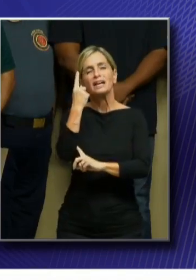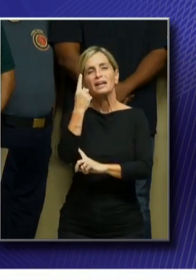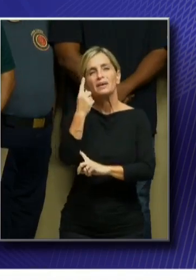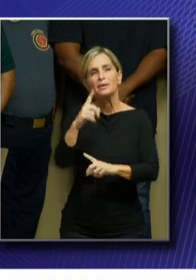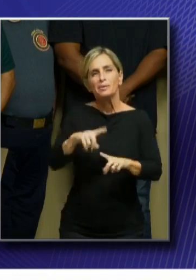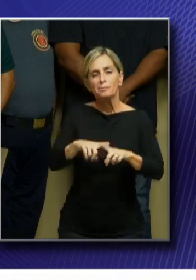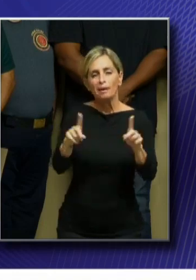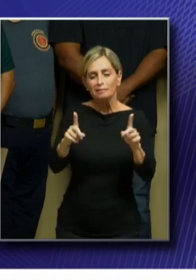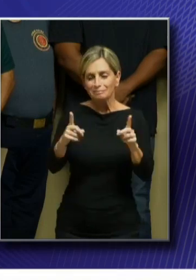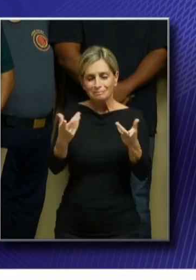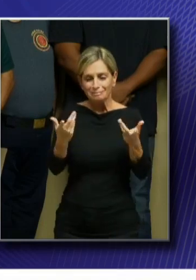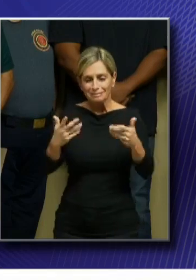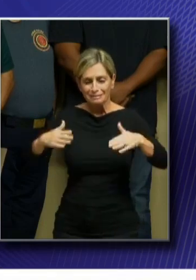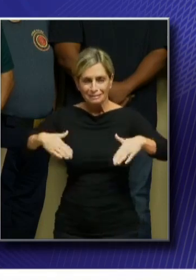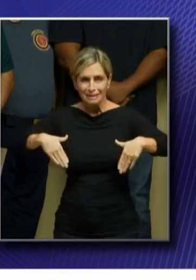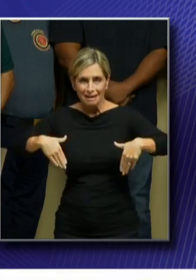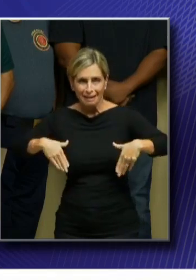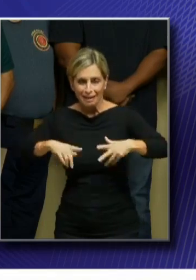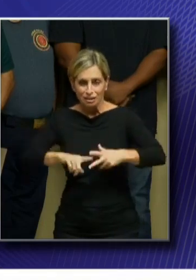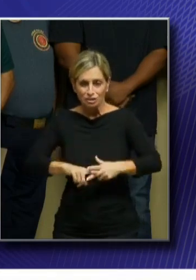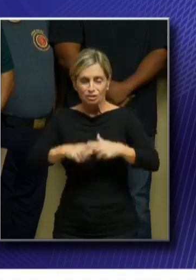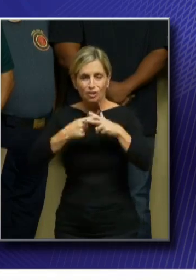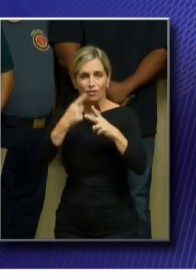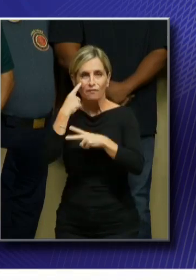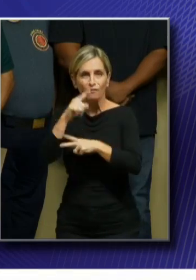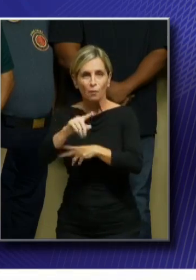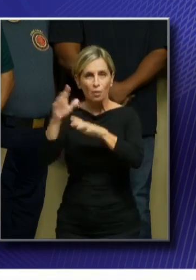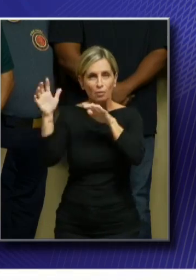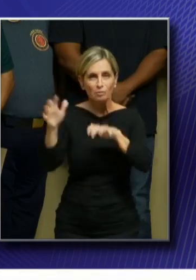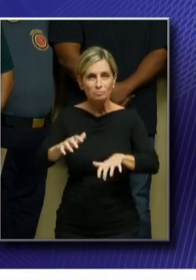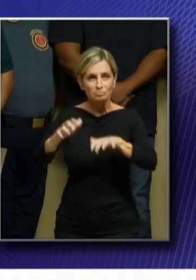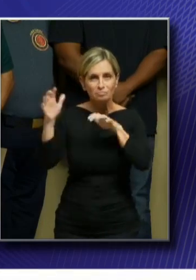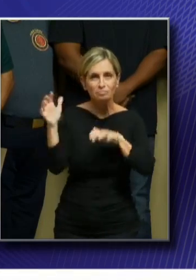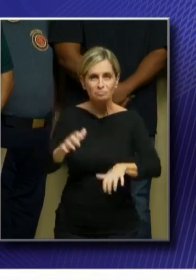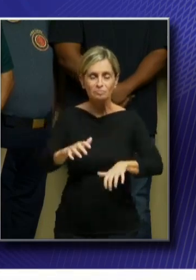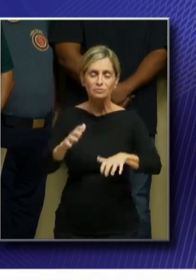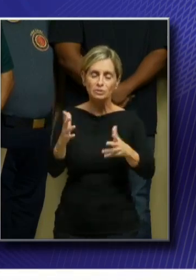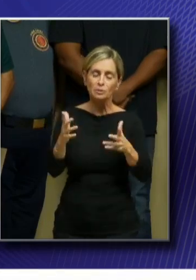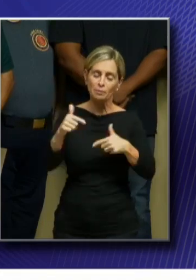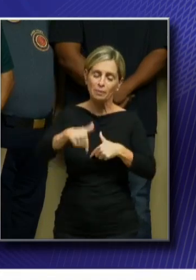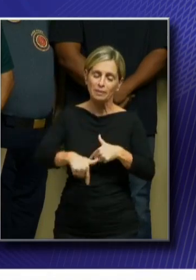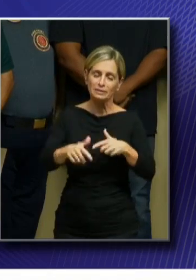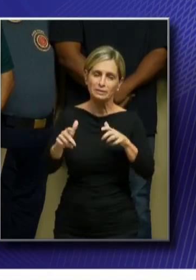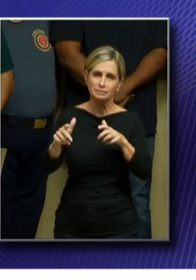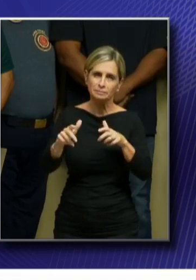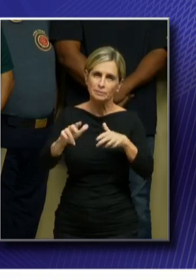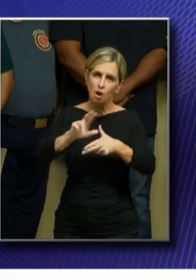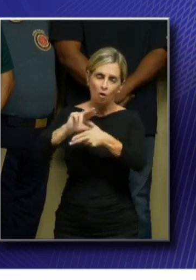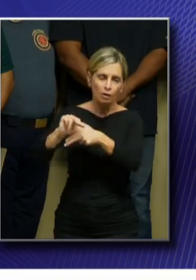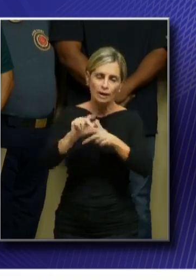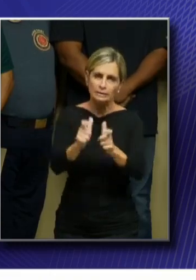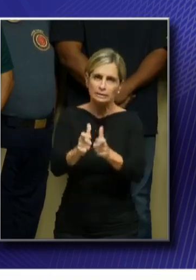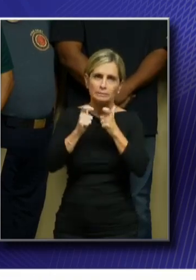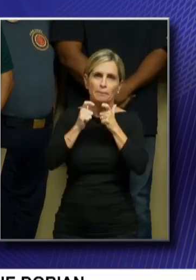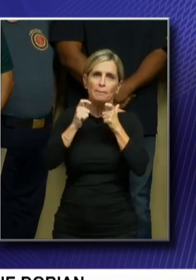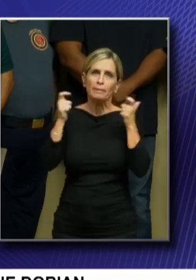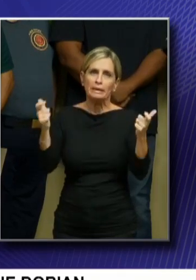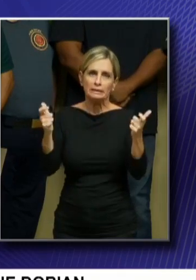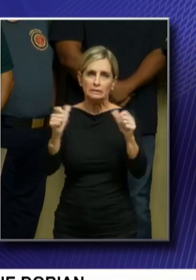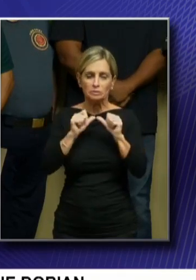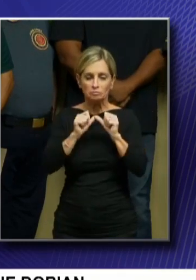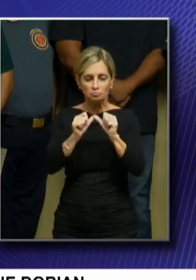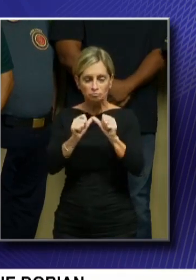We're not into the storm itself yet. So, you know, got to pace yourself. But this is a big one. You need to continue to